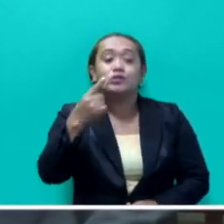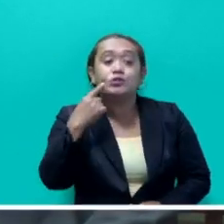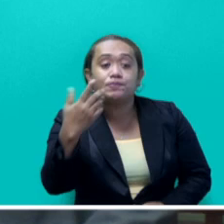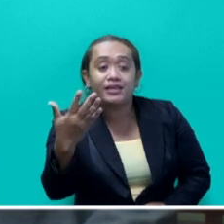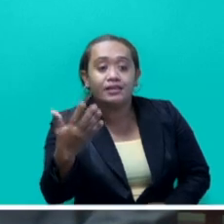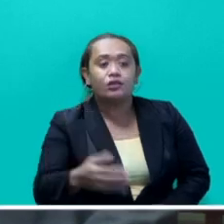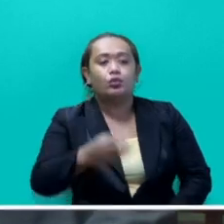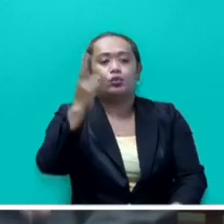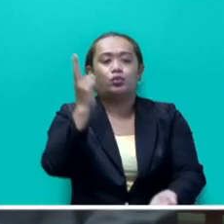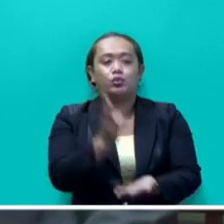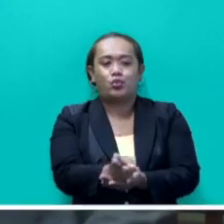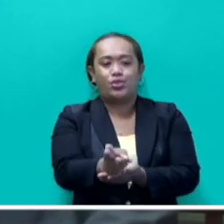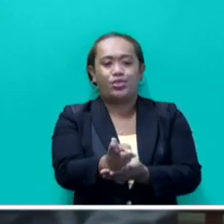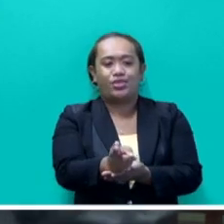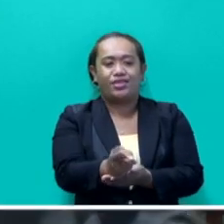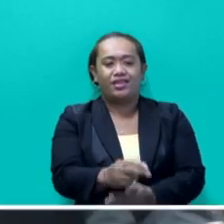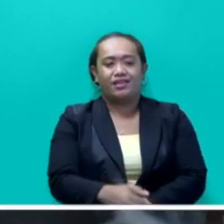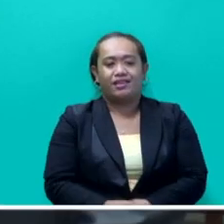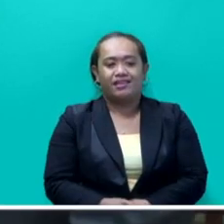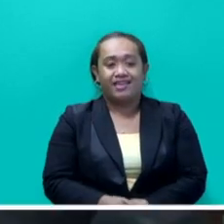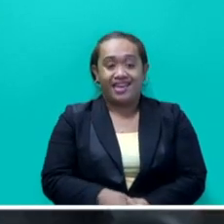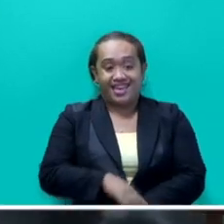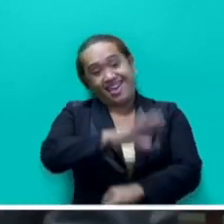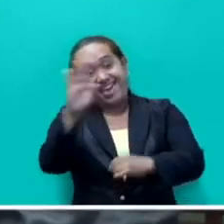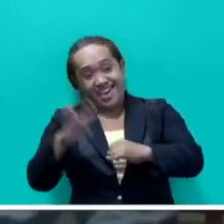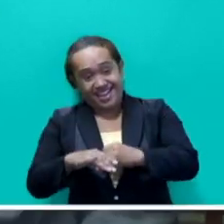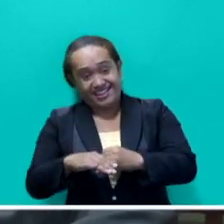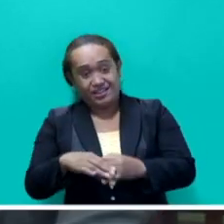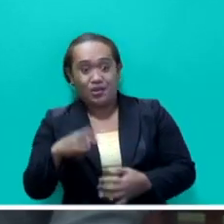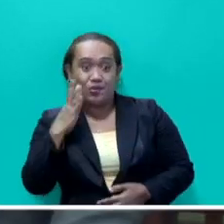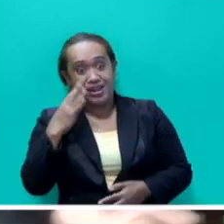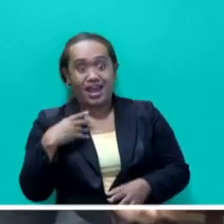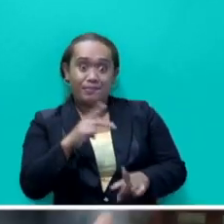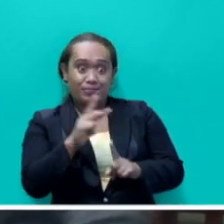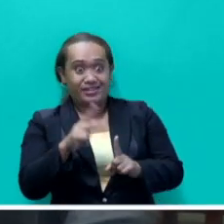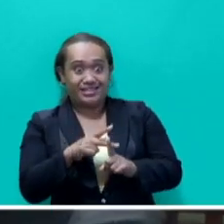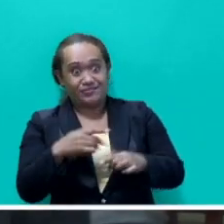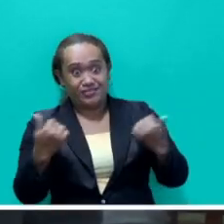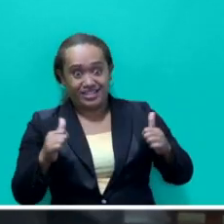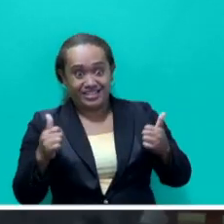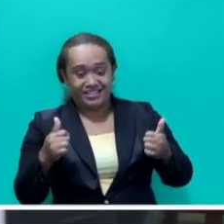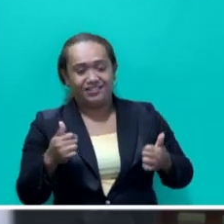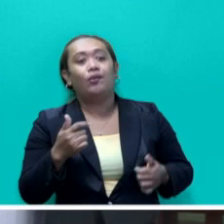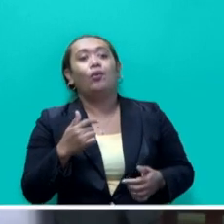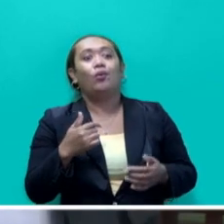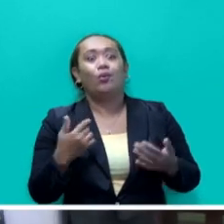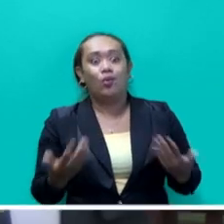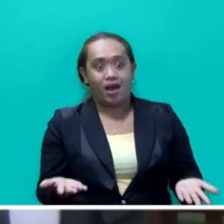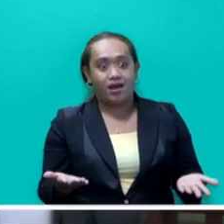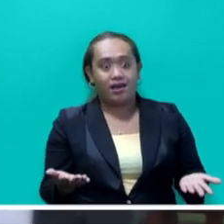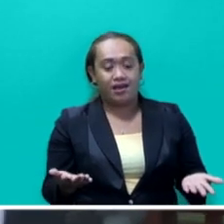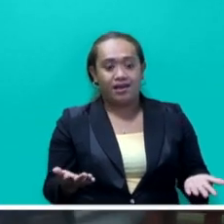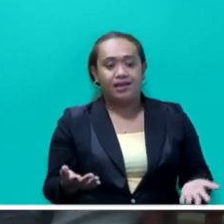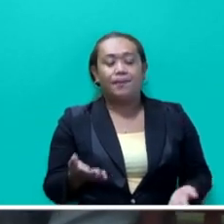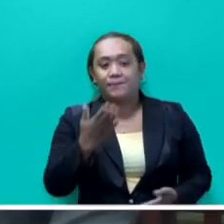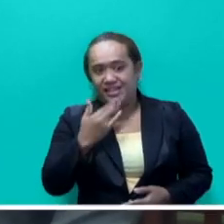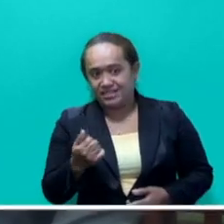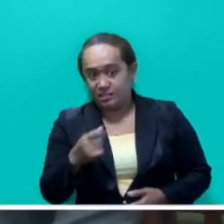Because in the end, I always say this, when I finish, they still have to trust me.